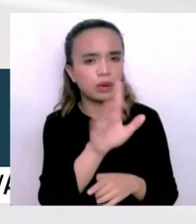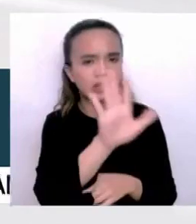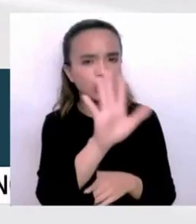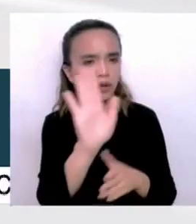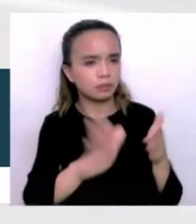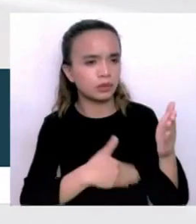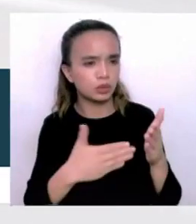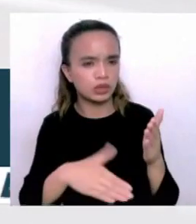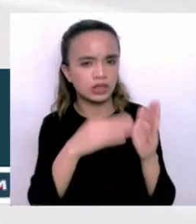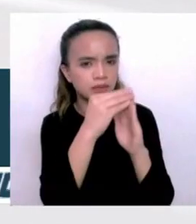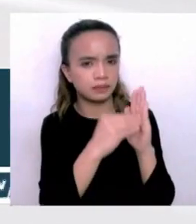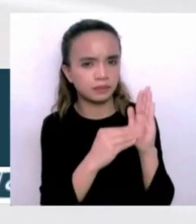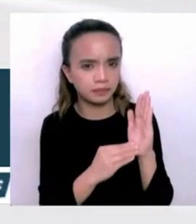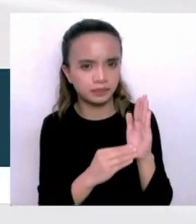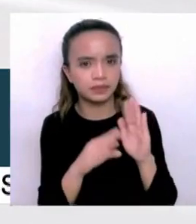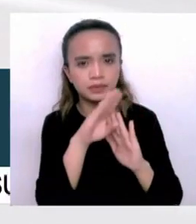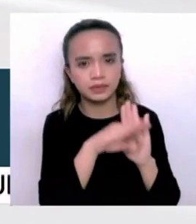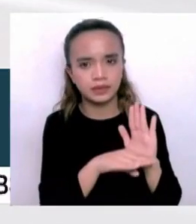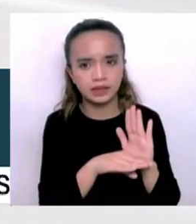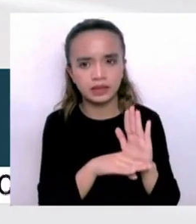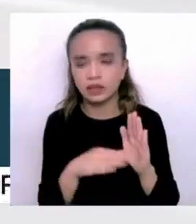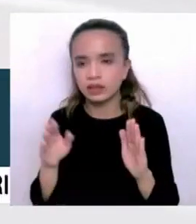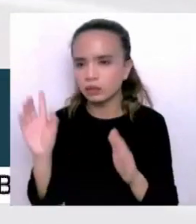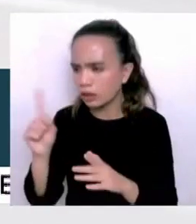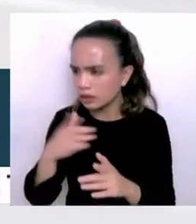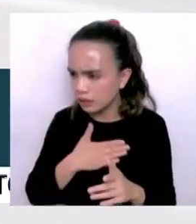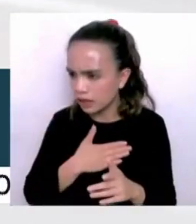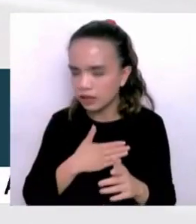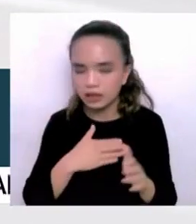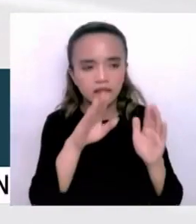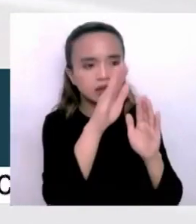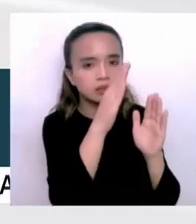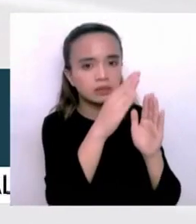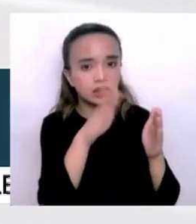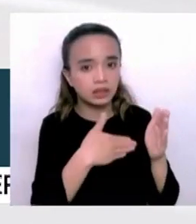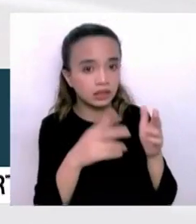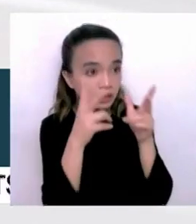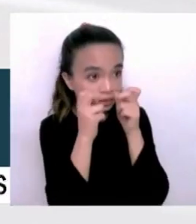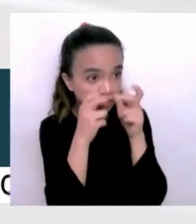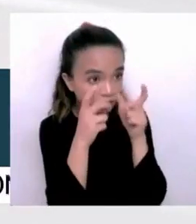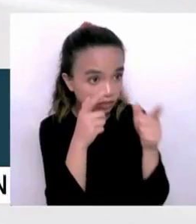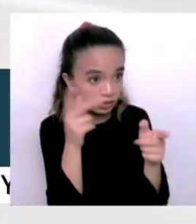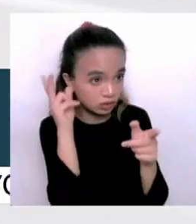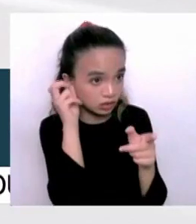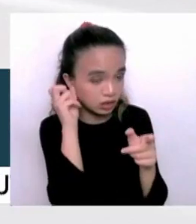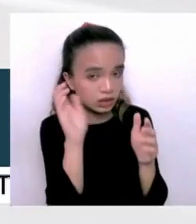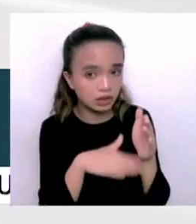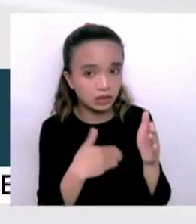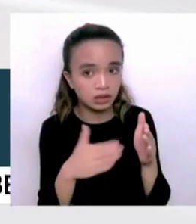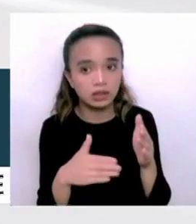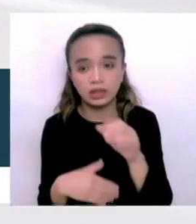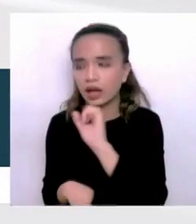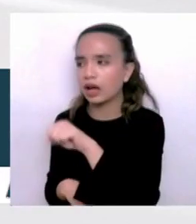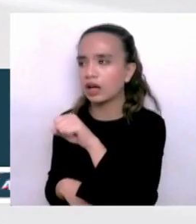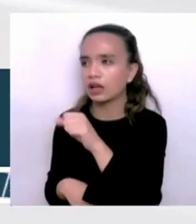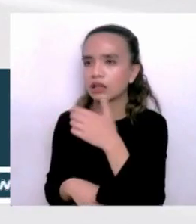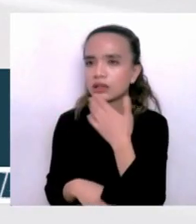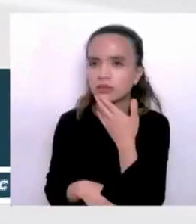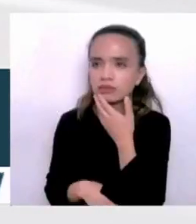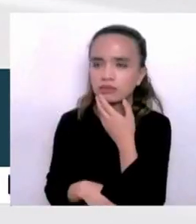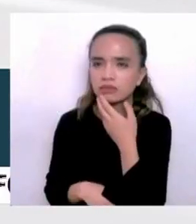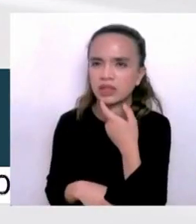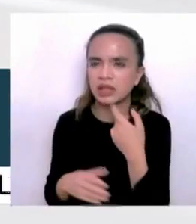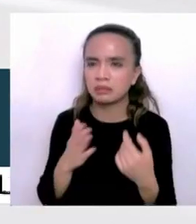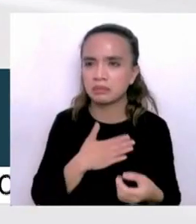like? What's my playlist? Nakikinig ba kayo ng music? Opo,